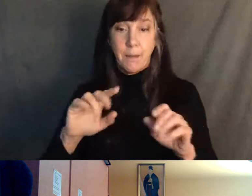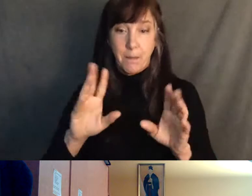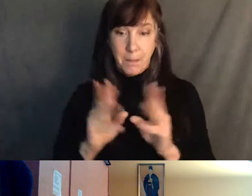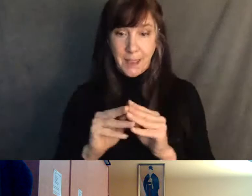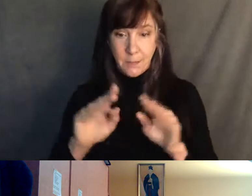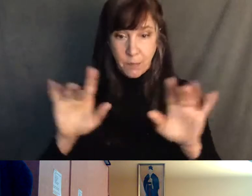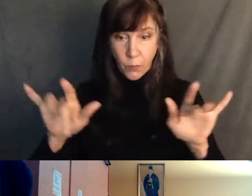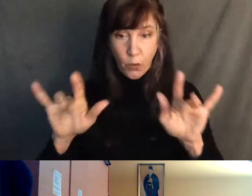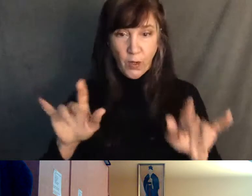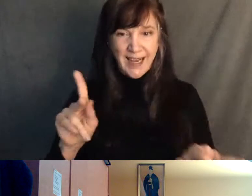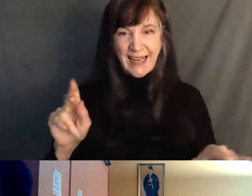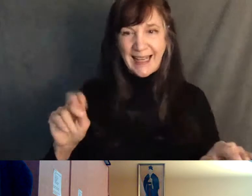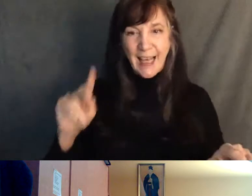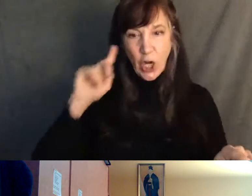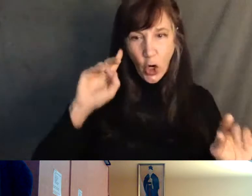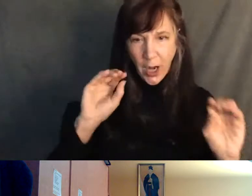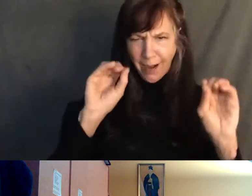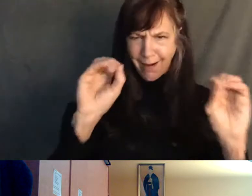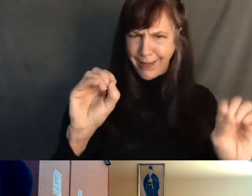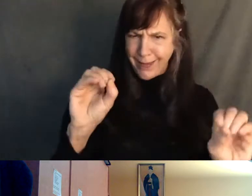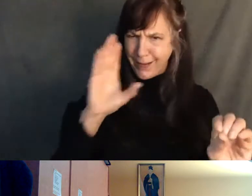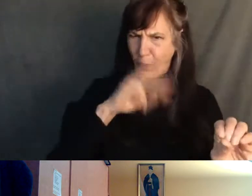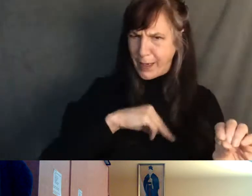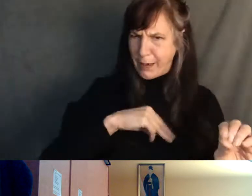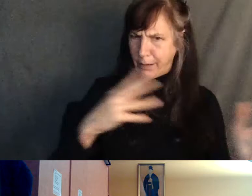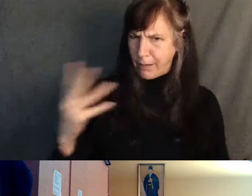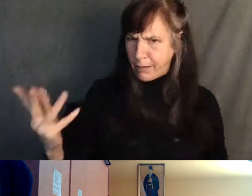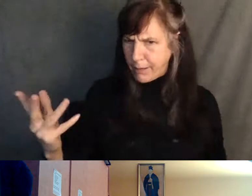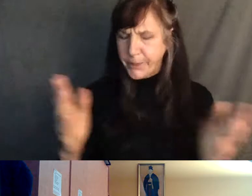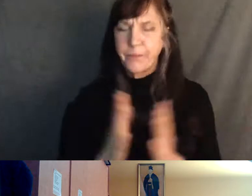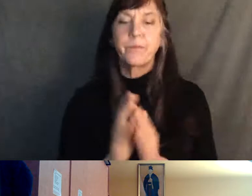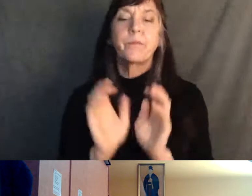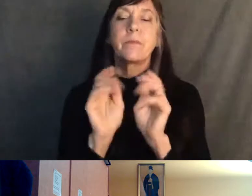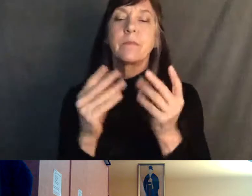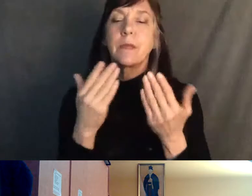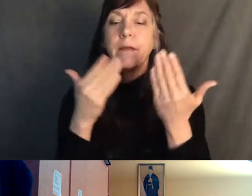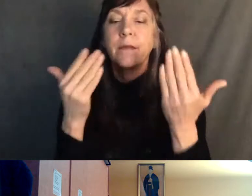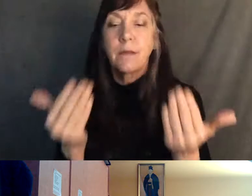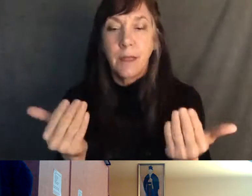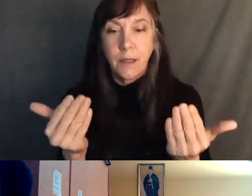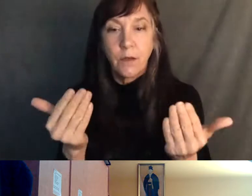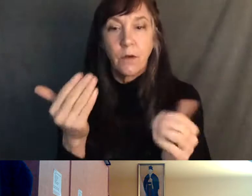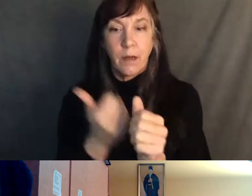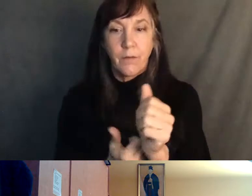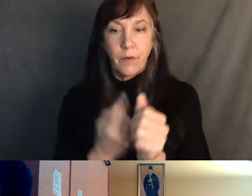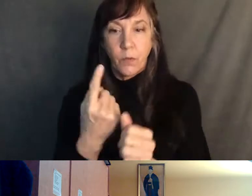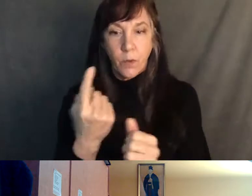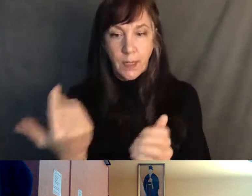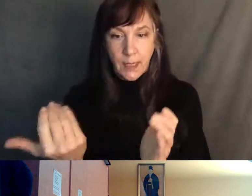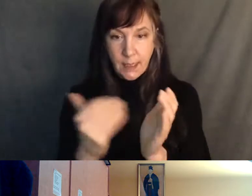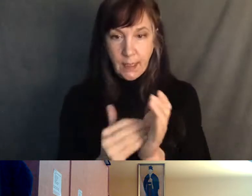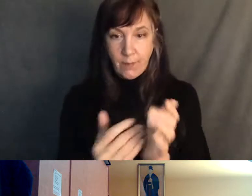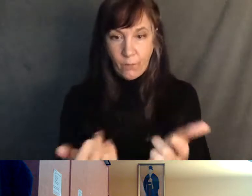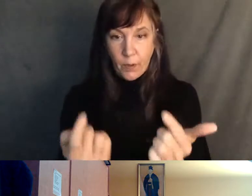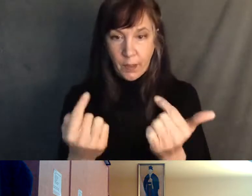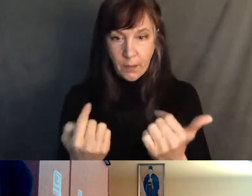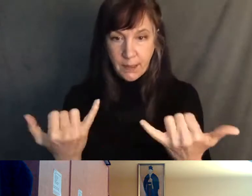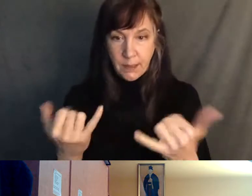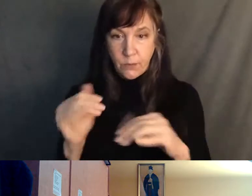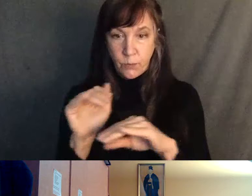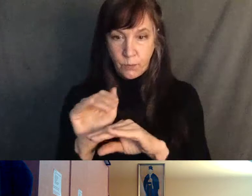that's weird. Okay. All right. Sorry. Thank you for everybody again for being here. I